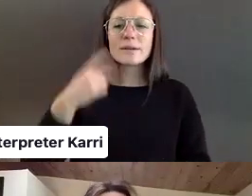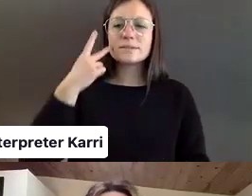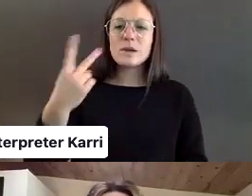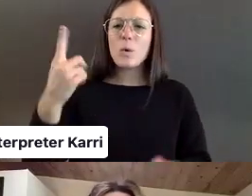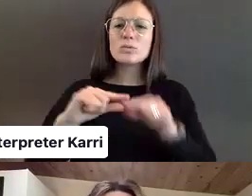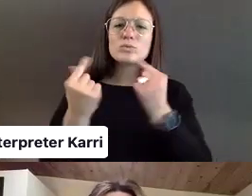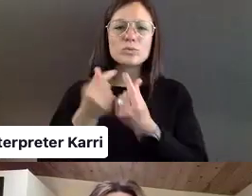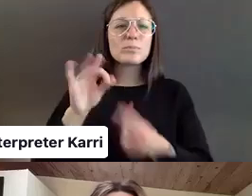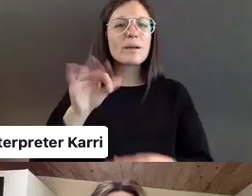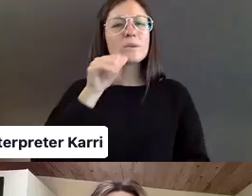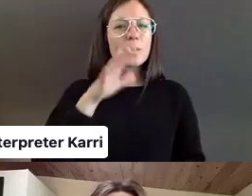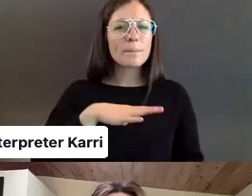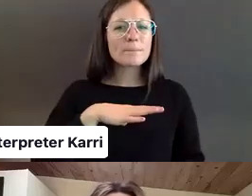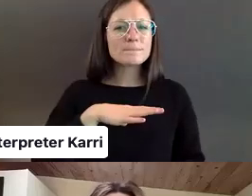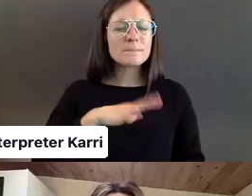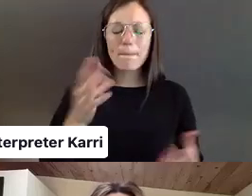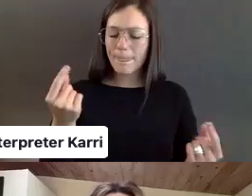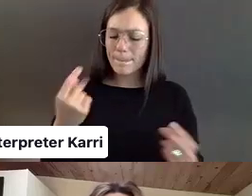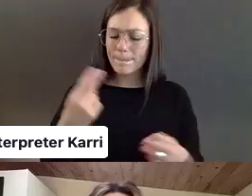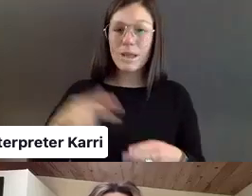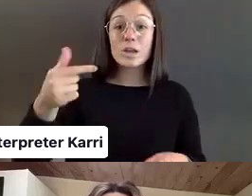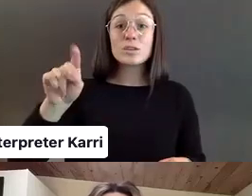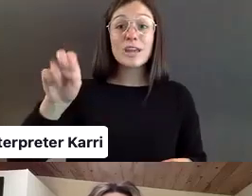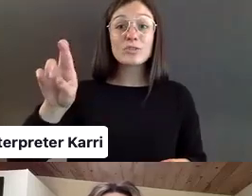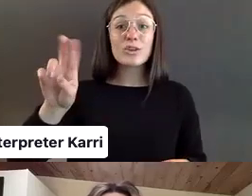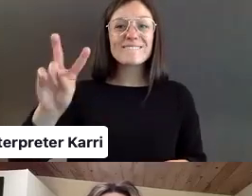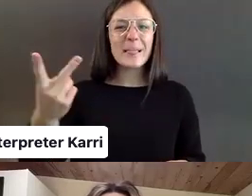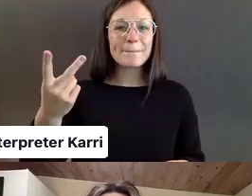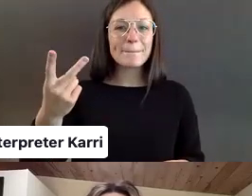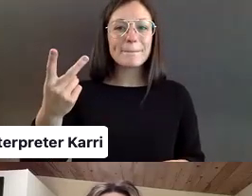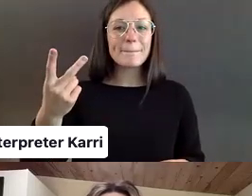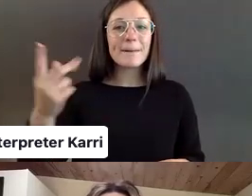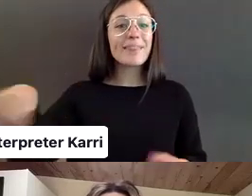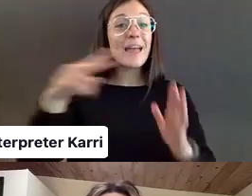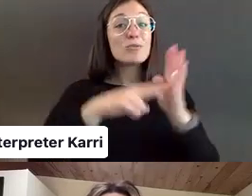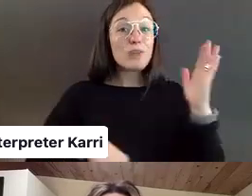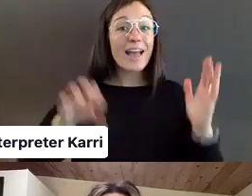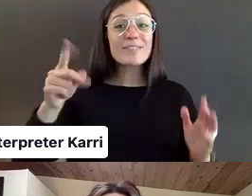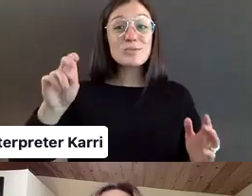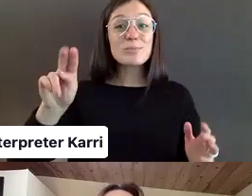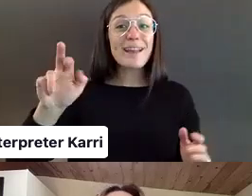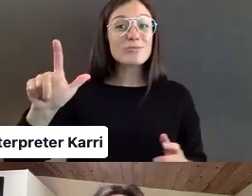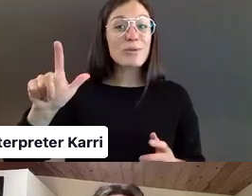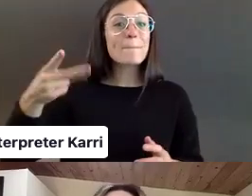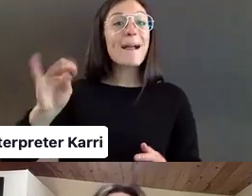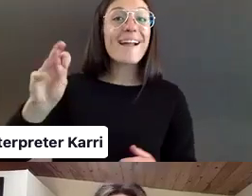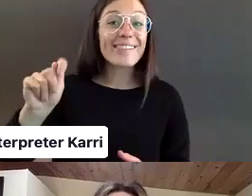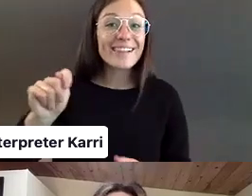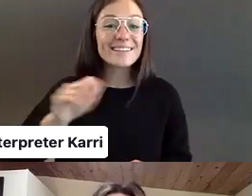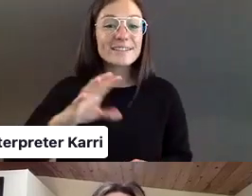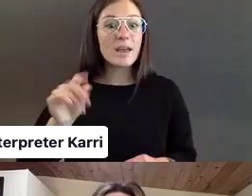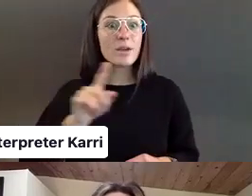group of women of what is it called? Gender flip. And they read the Supernatural pilot. and it was Oh,